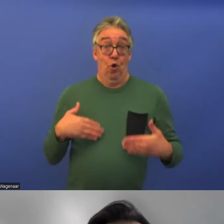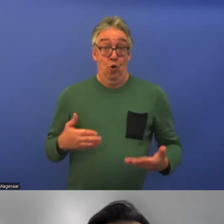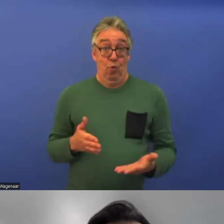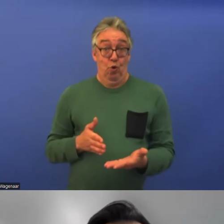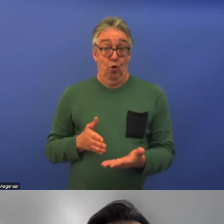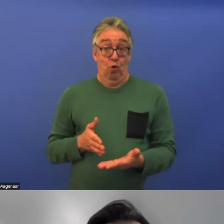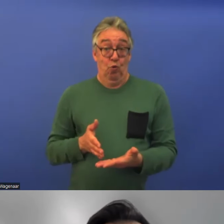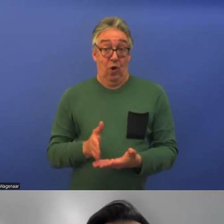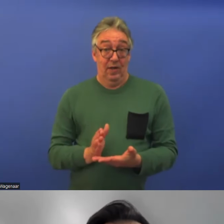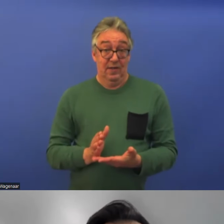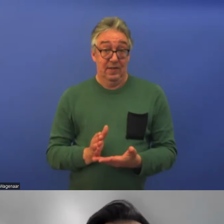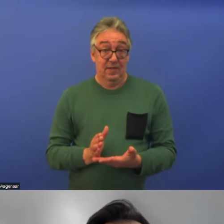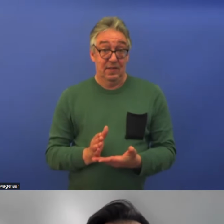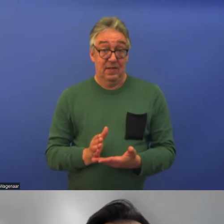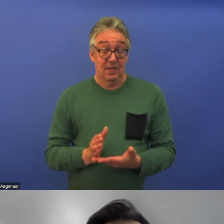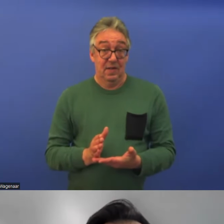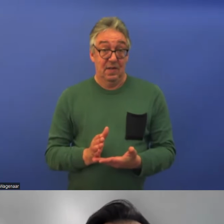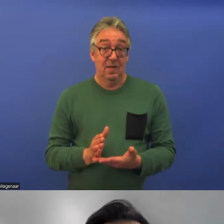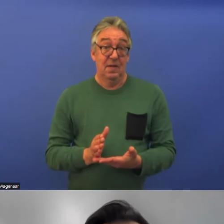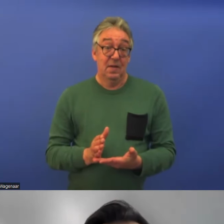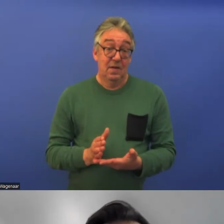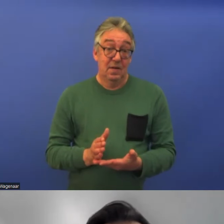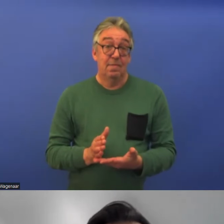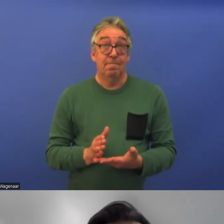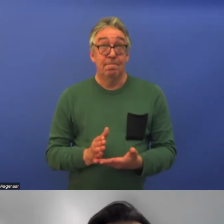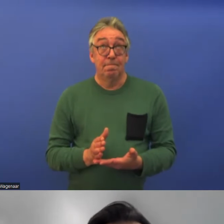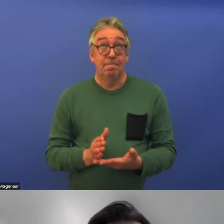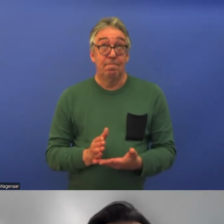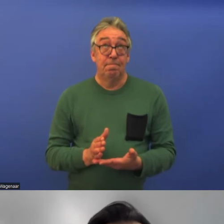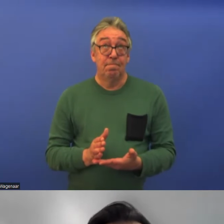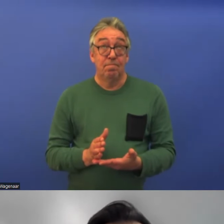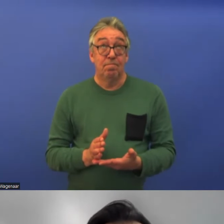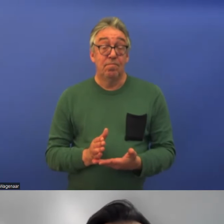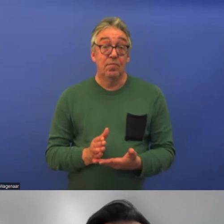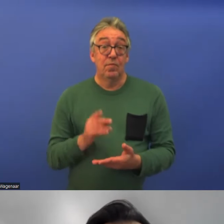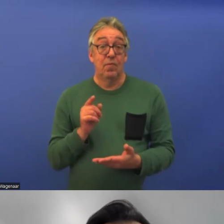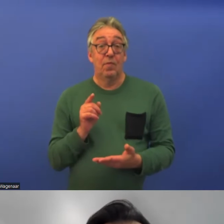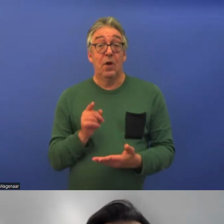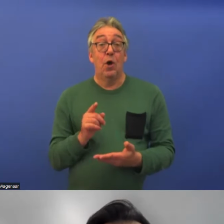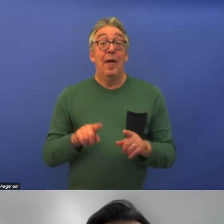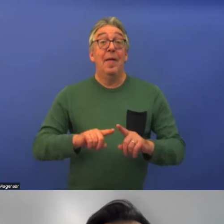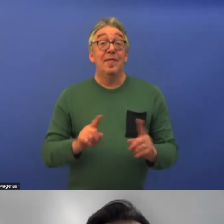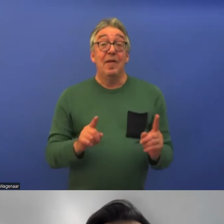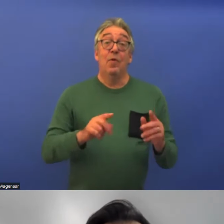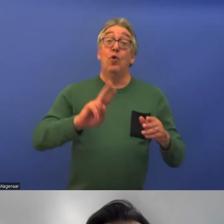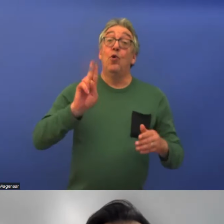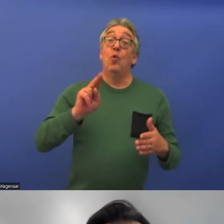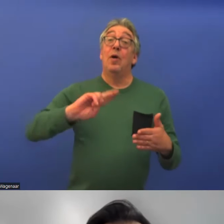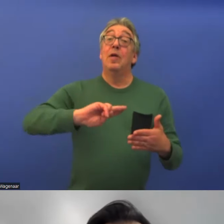opportunities before the different treaty bodies in the context of review of the implementation of the